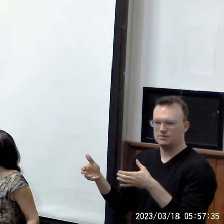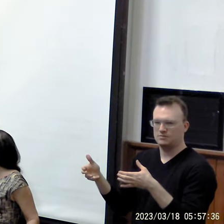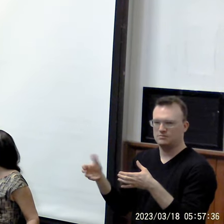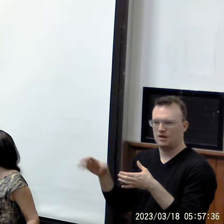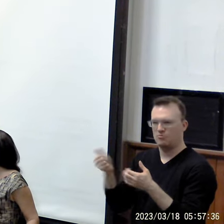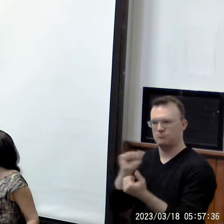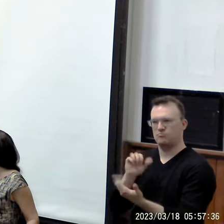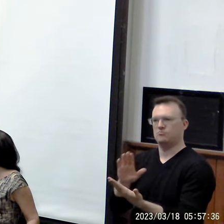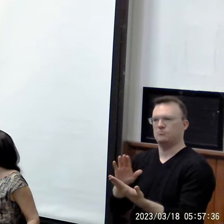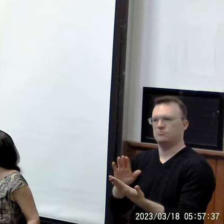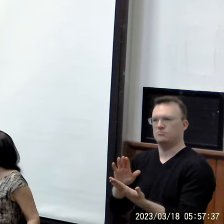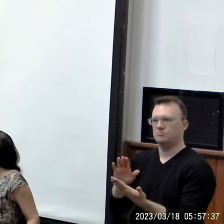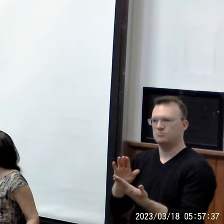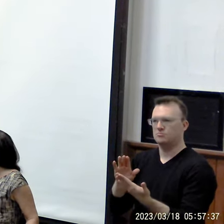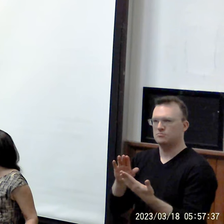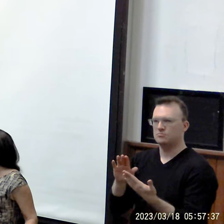And